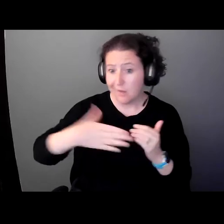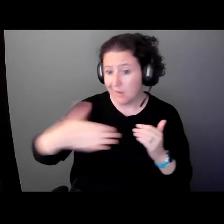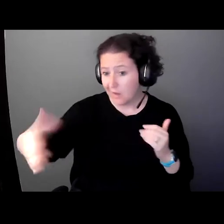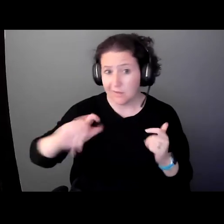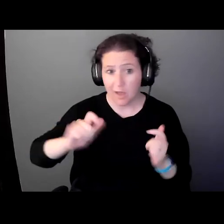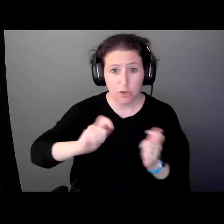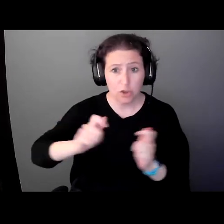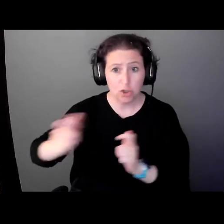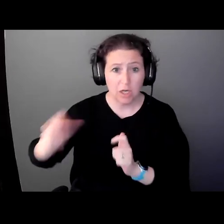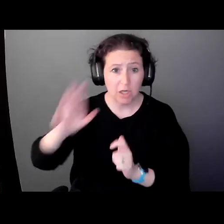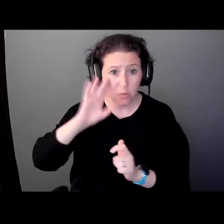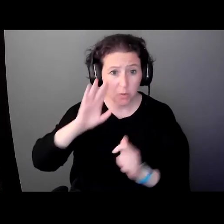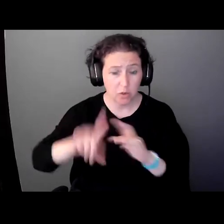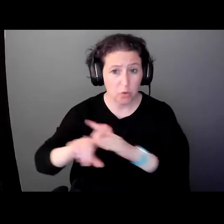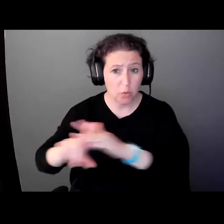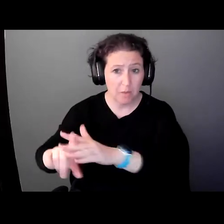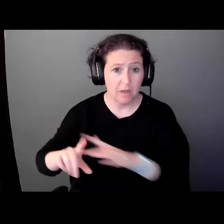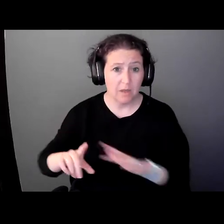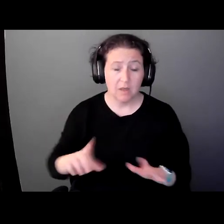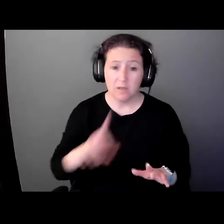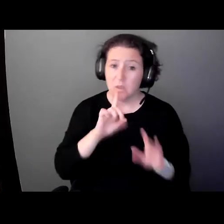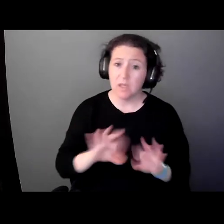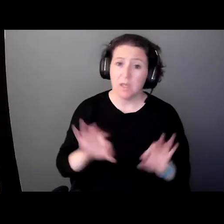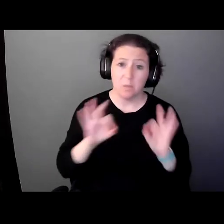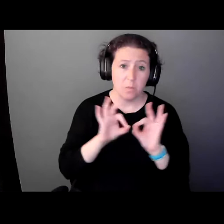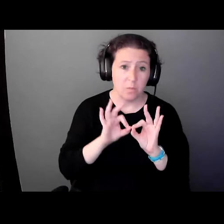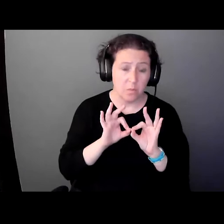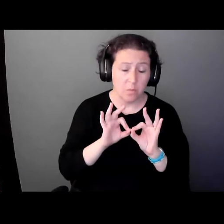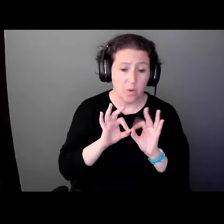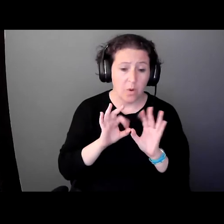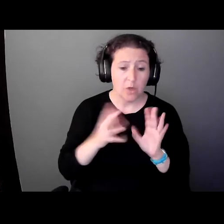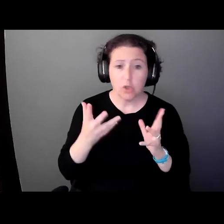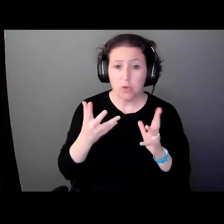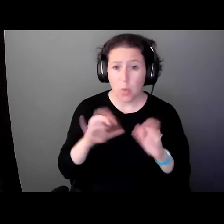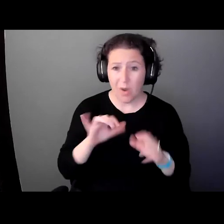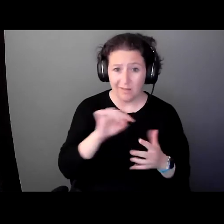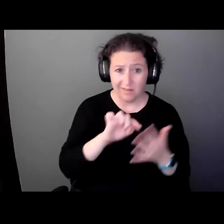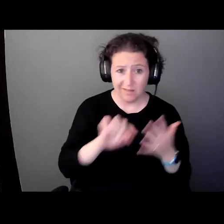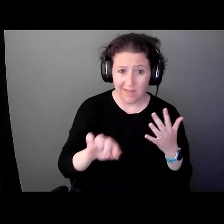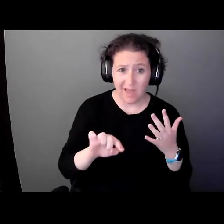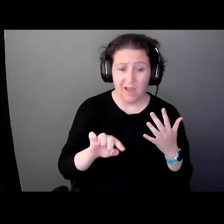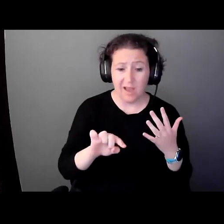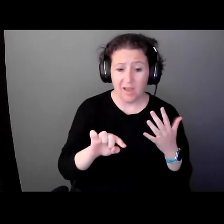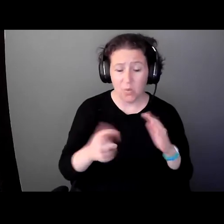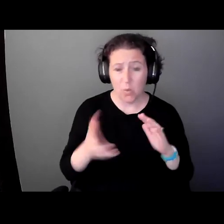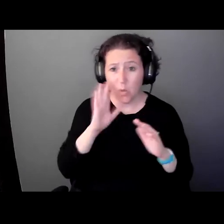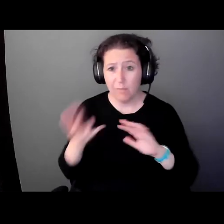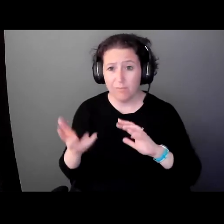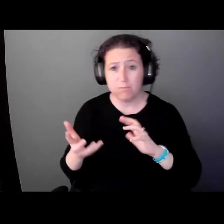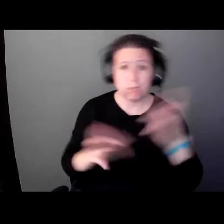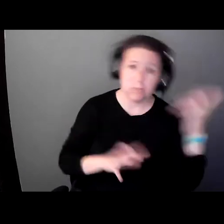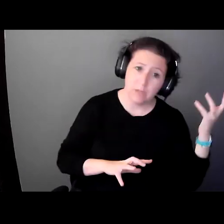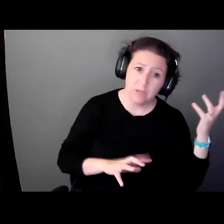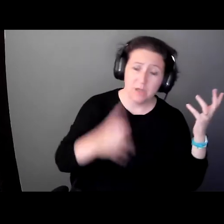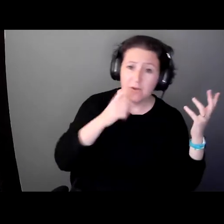to emerge, not be allowed to derail a return to full in-person schooling in the